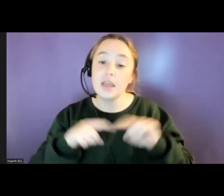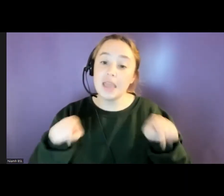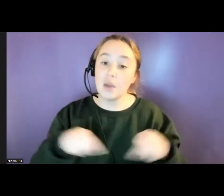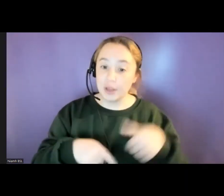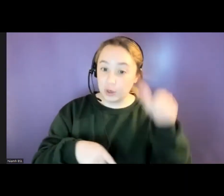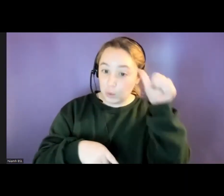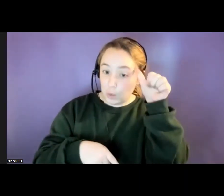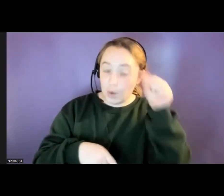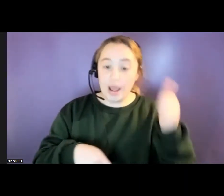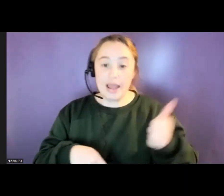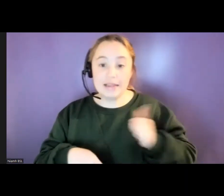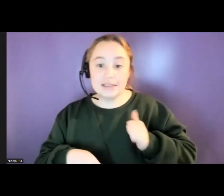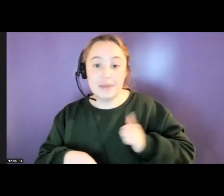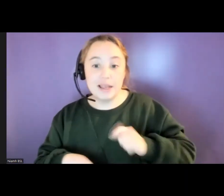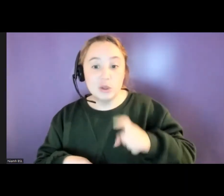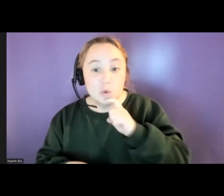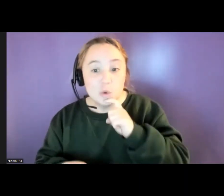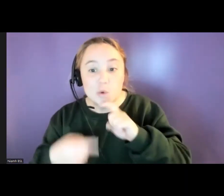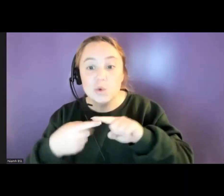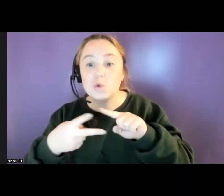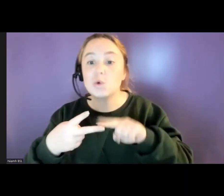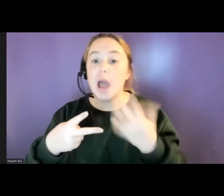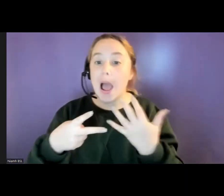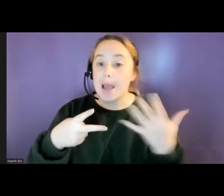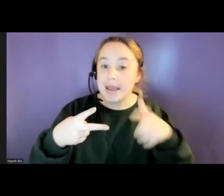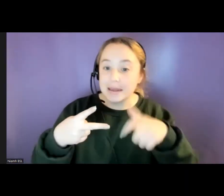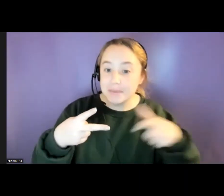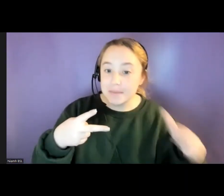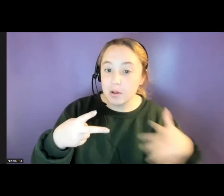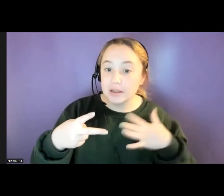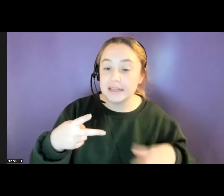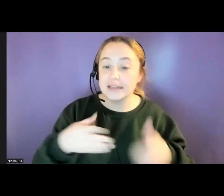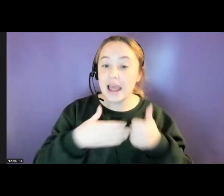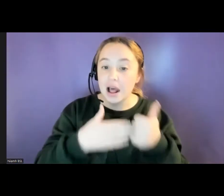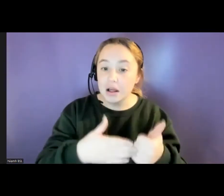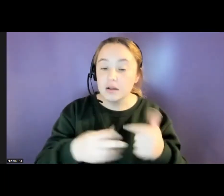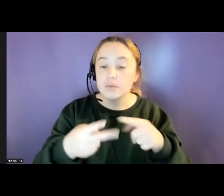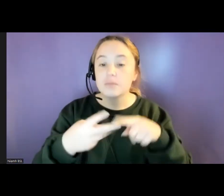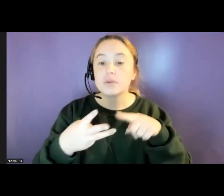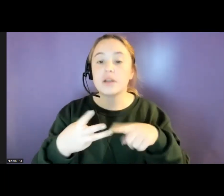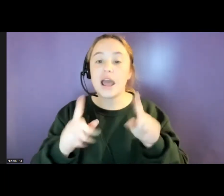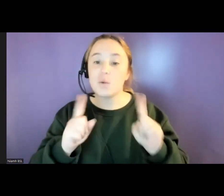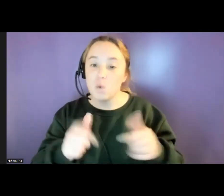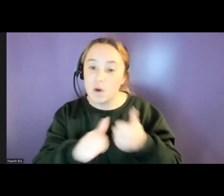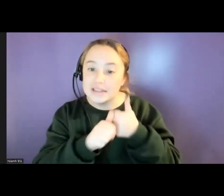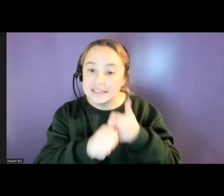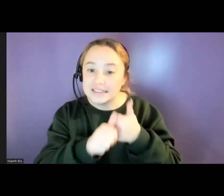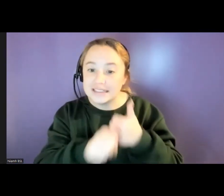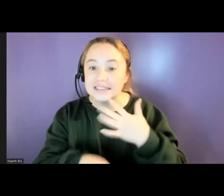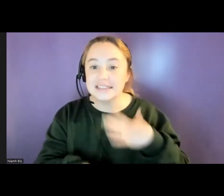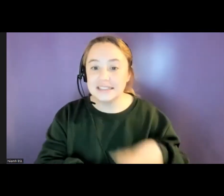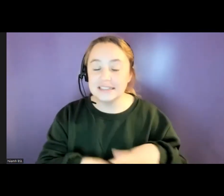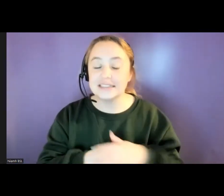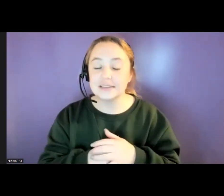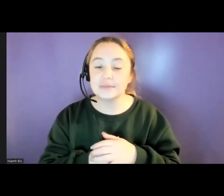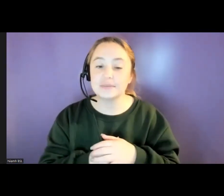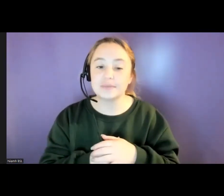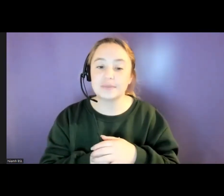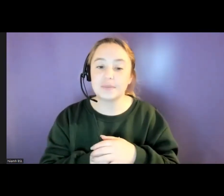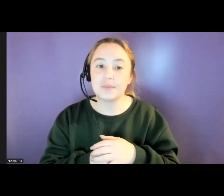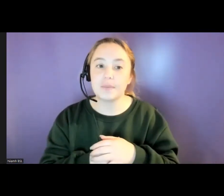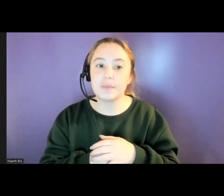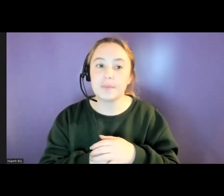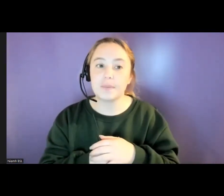we're expecting, how many people we're expecting that may need assistance, and what type of assistance that is. So we